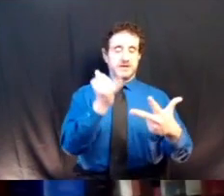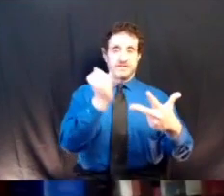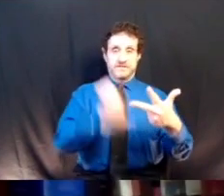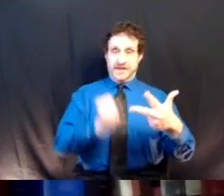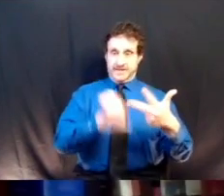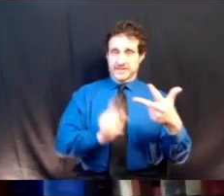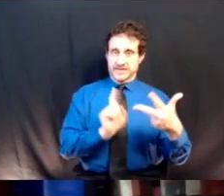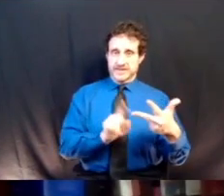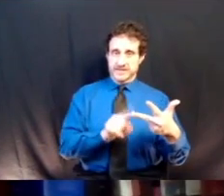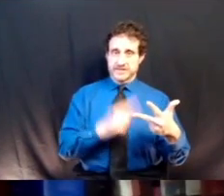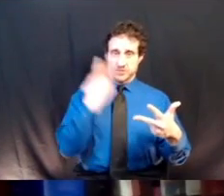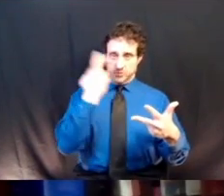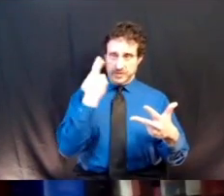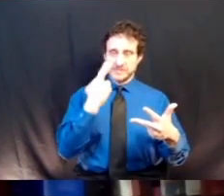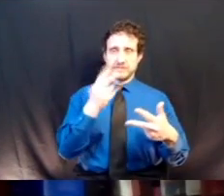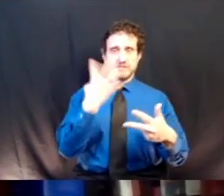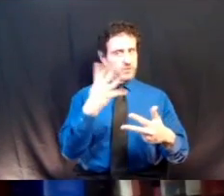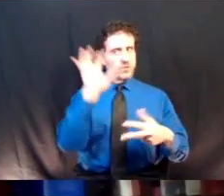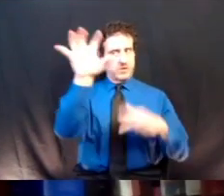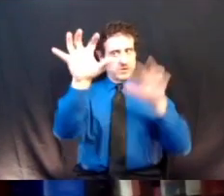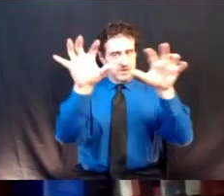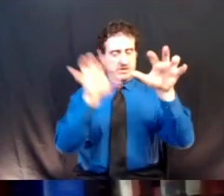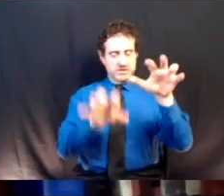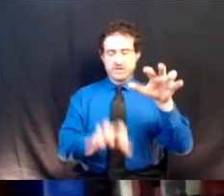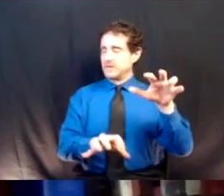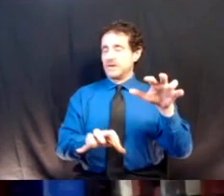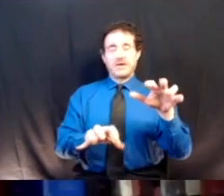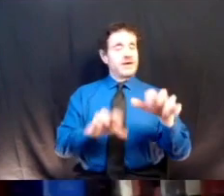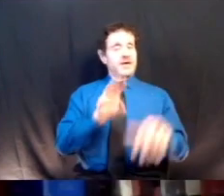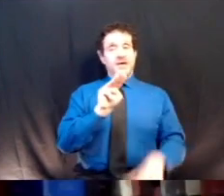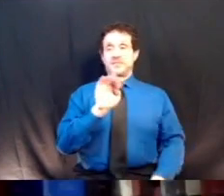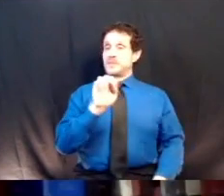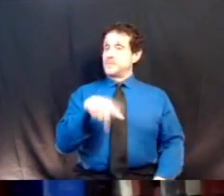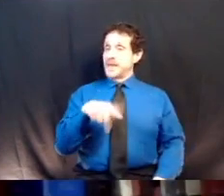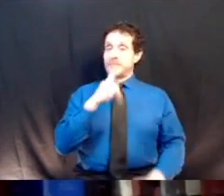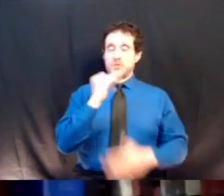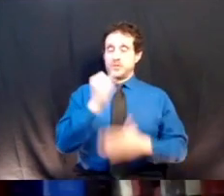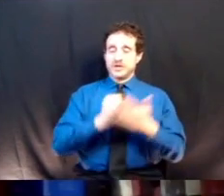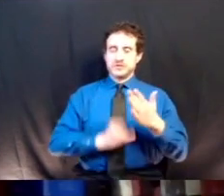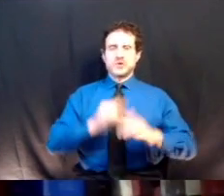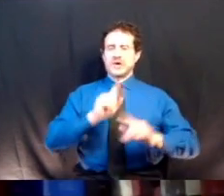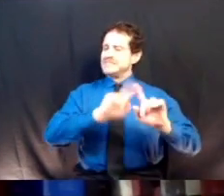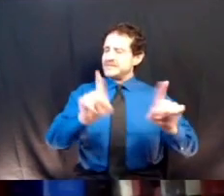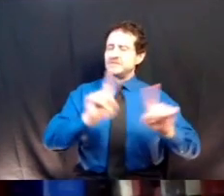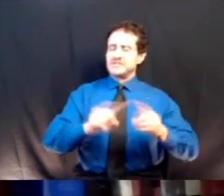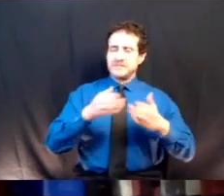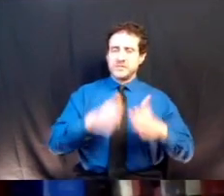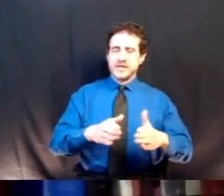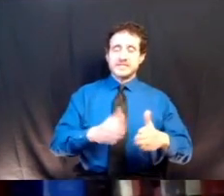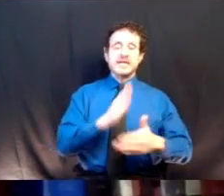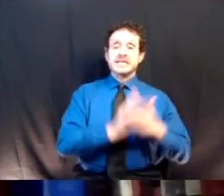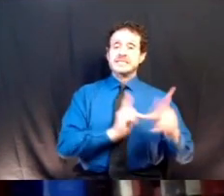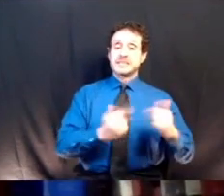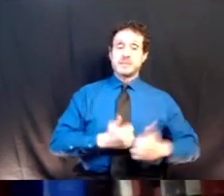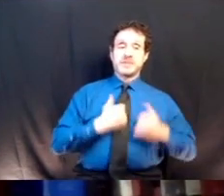as I say, there's almost any way to draw this map. There are people, who live in one area who say, gee, I